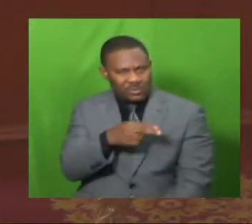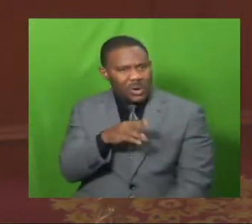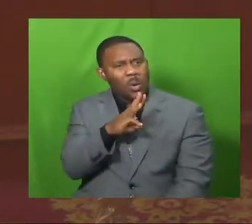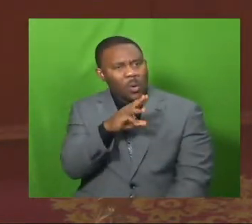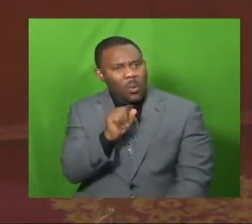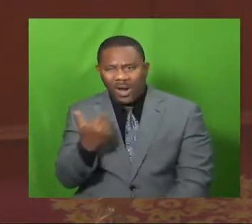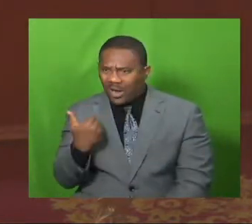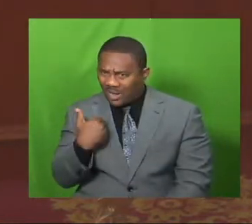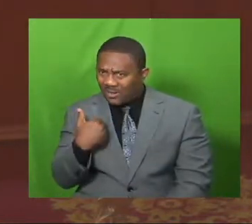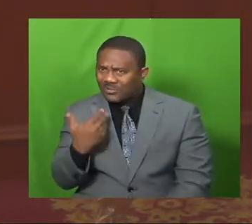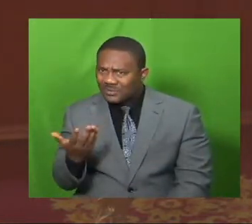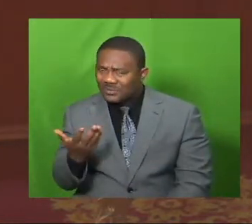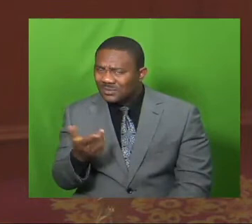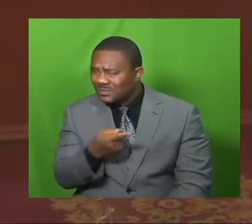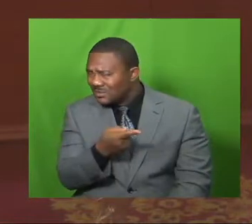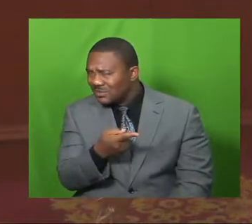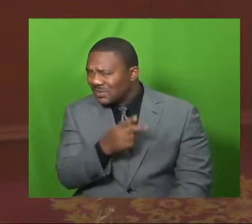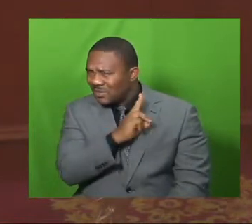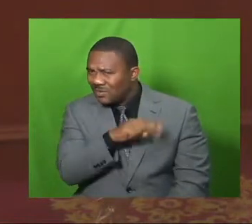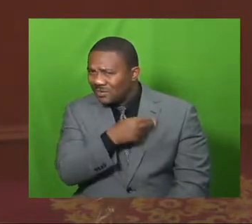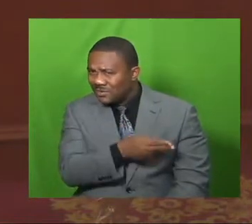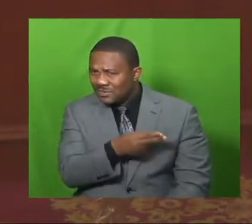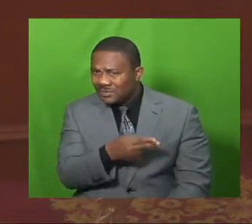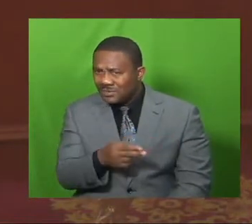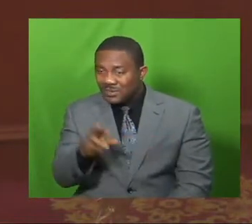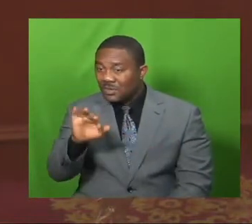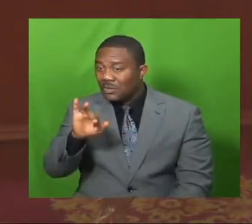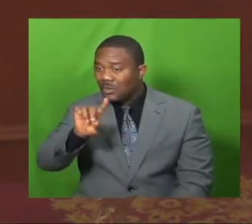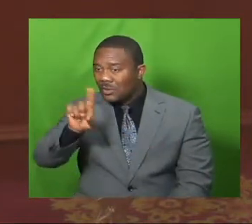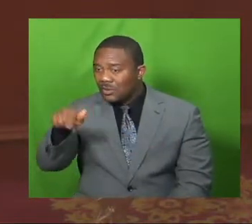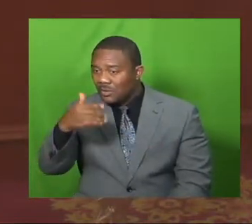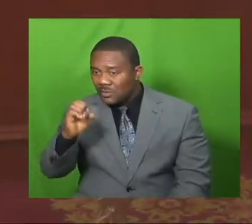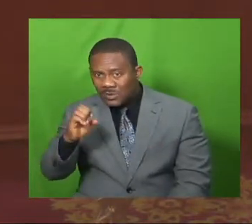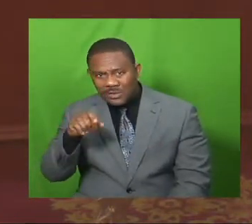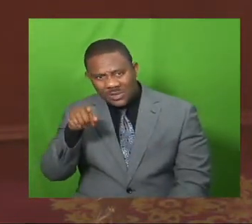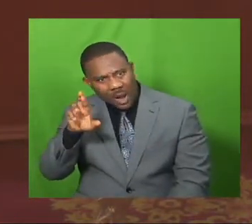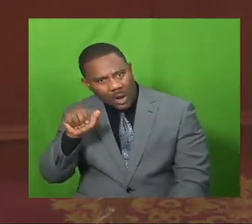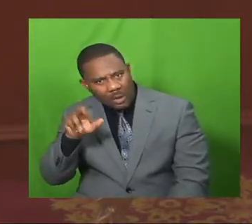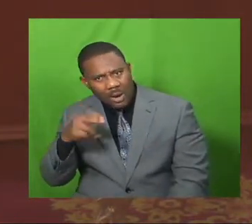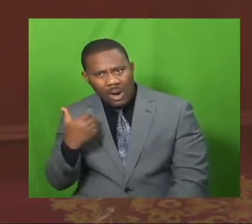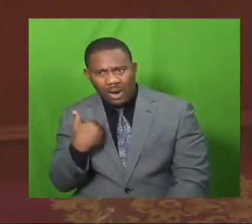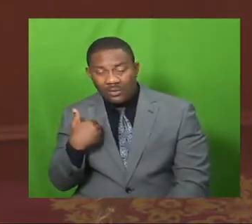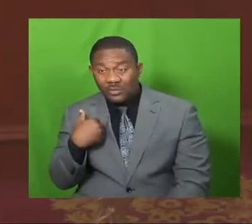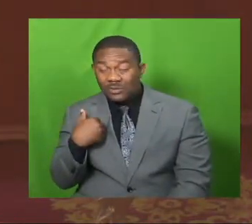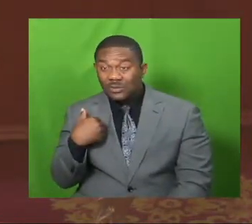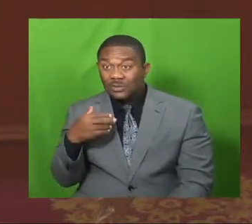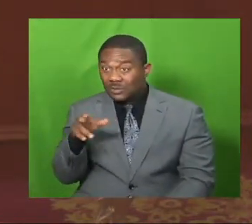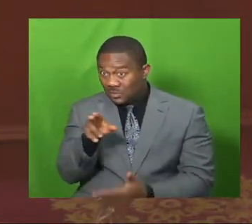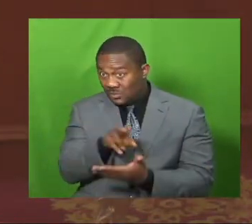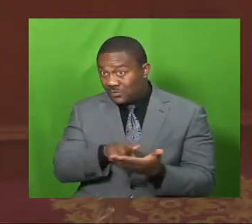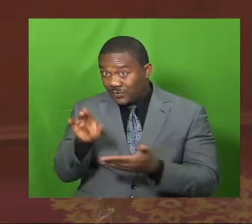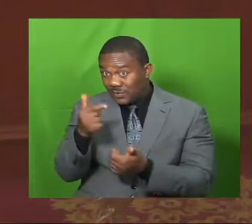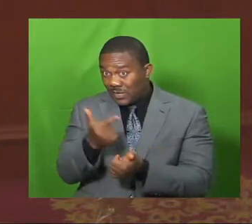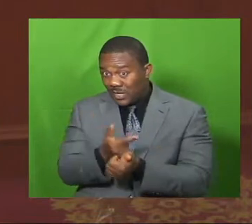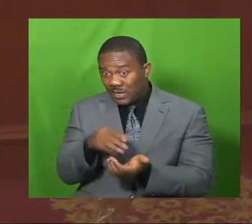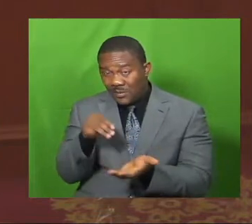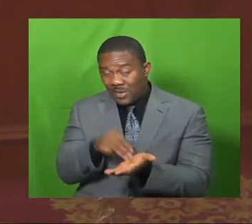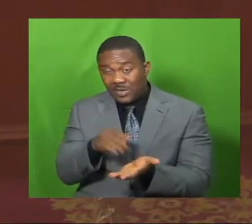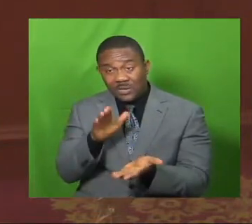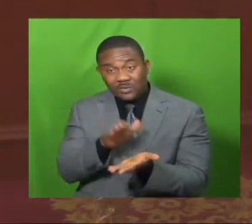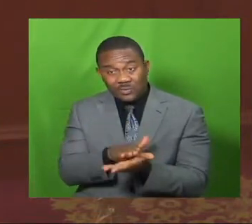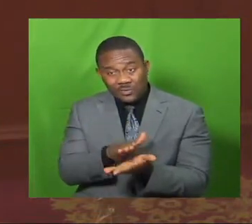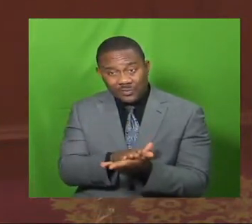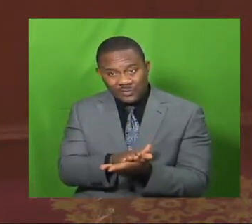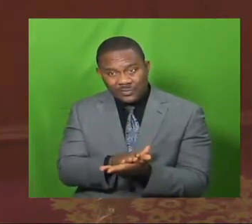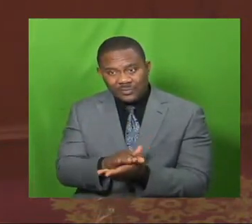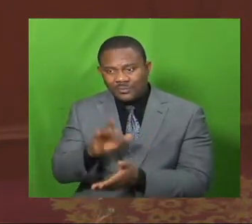Excellency built them a hospital. Go to RICH, and we are very proud of that. Go to the University of Ghana Medical School. Go to the